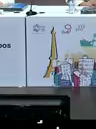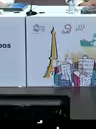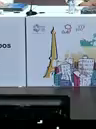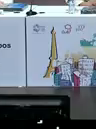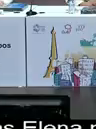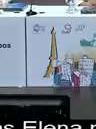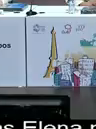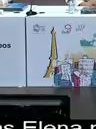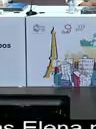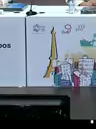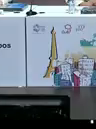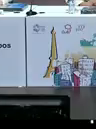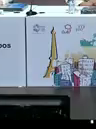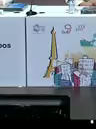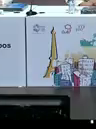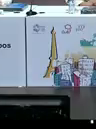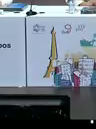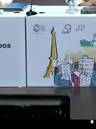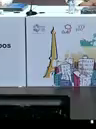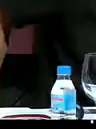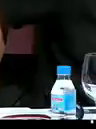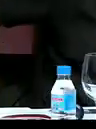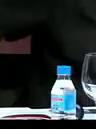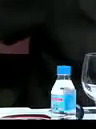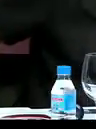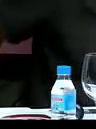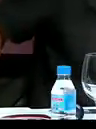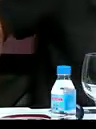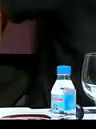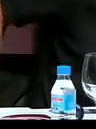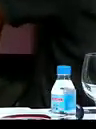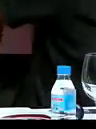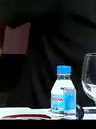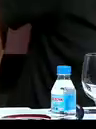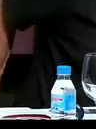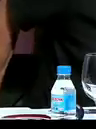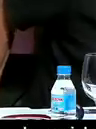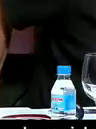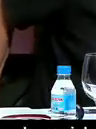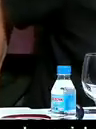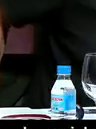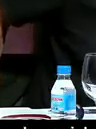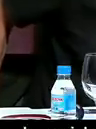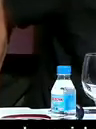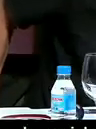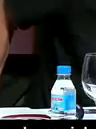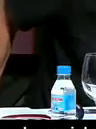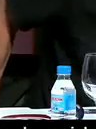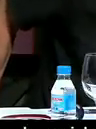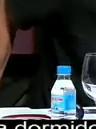I was thinking. So I will do my introduction now, and first of